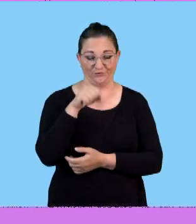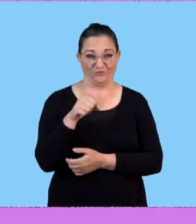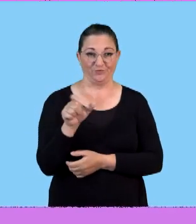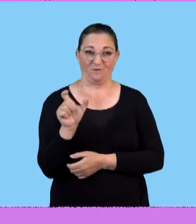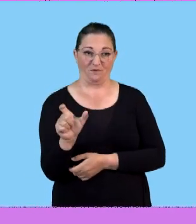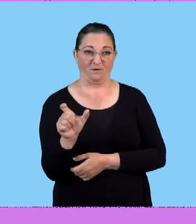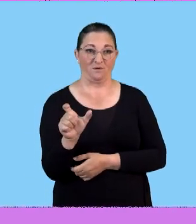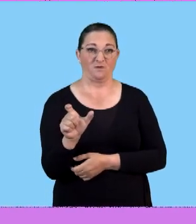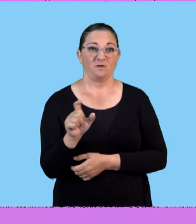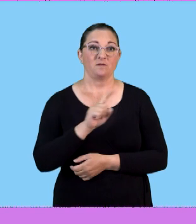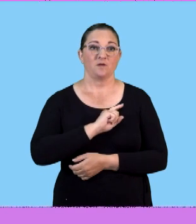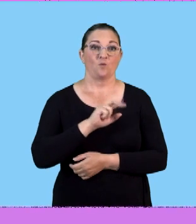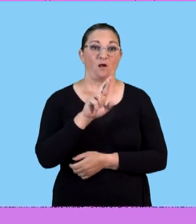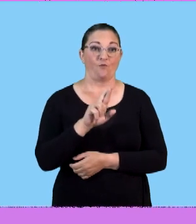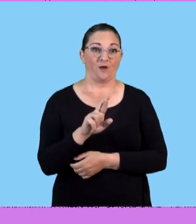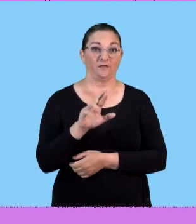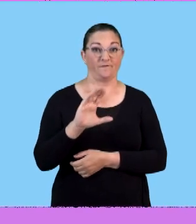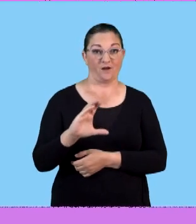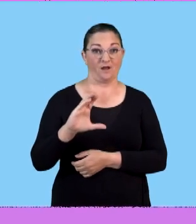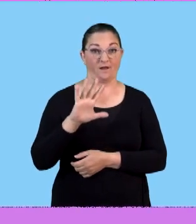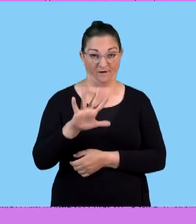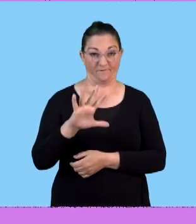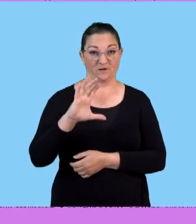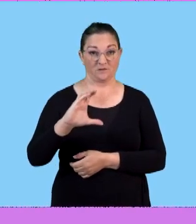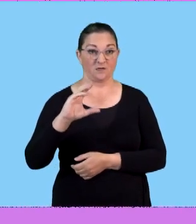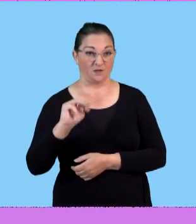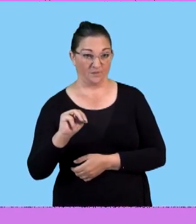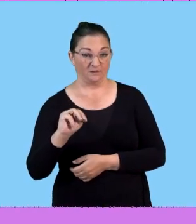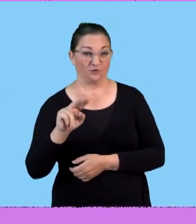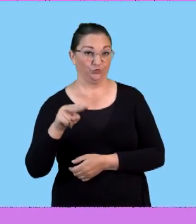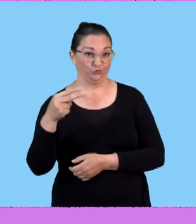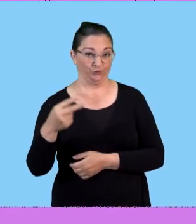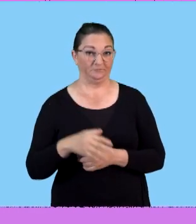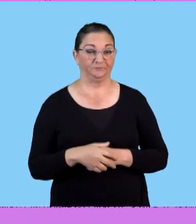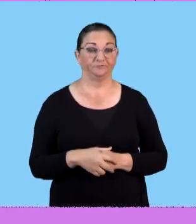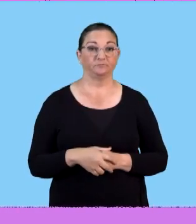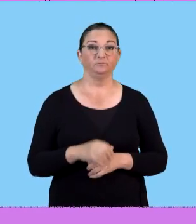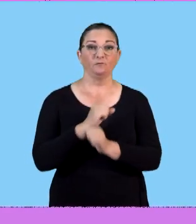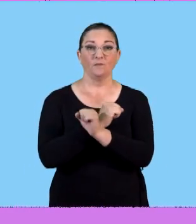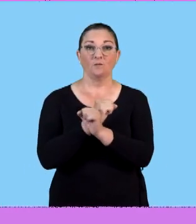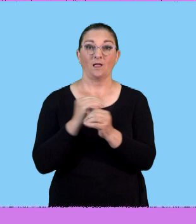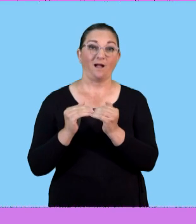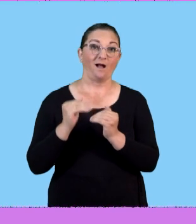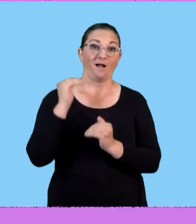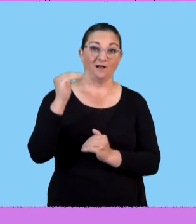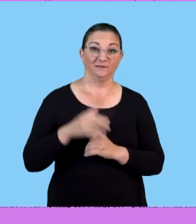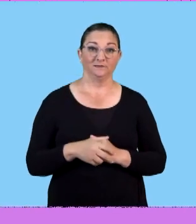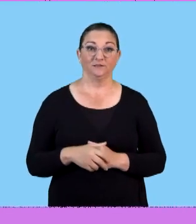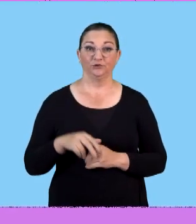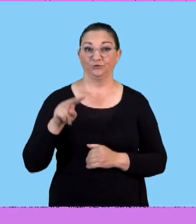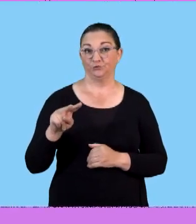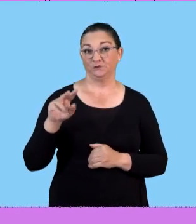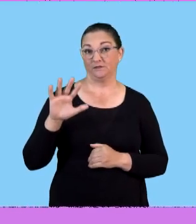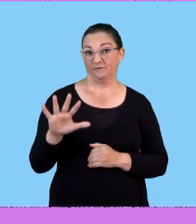So therefore, I will indicate the radius then is 5 centimeters, and I'm going to square that value. Multiplied by my height